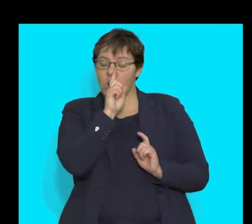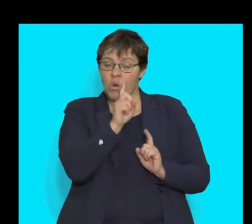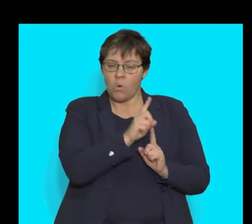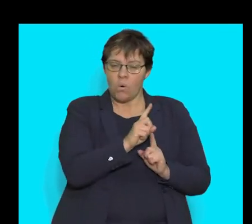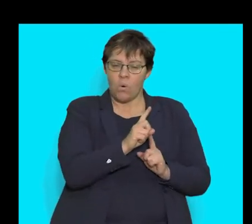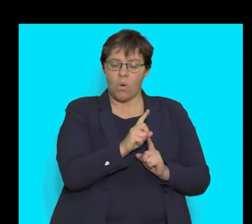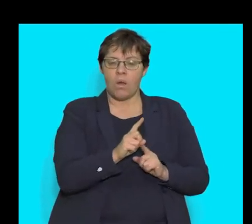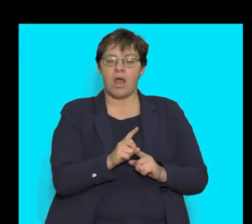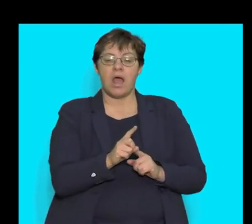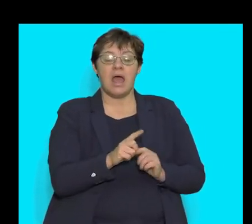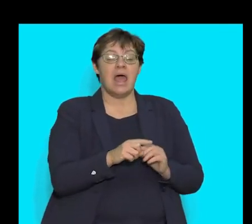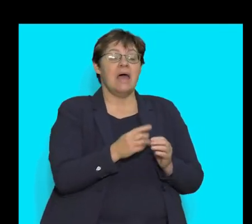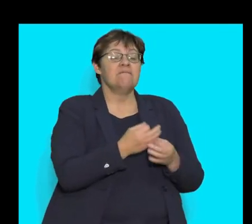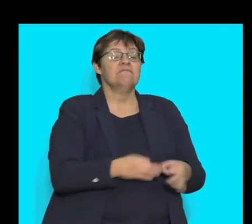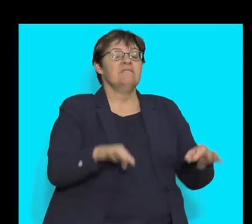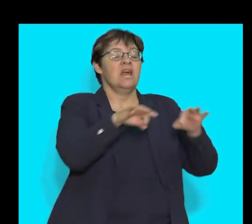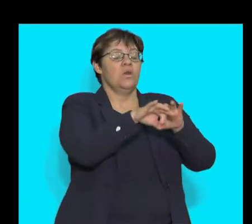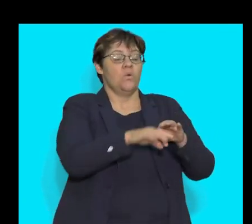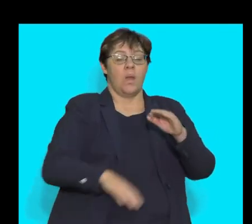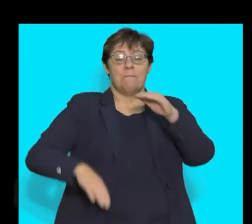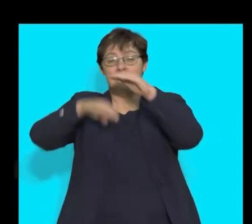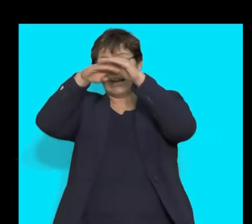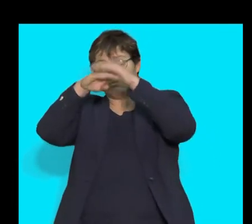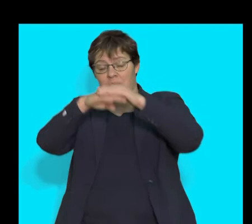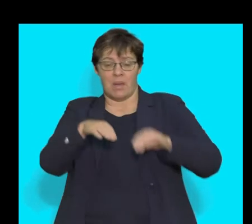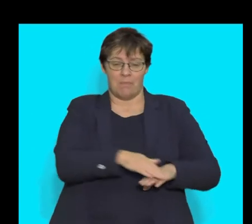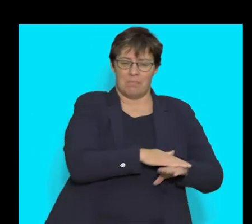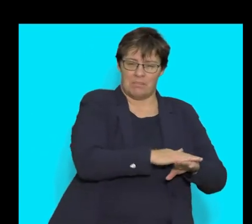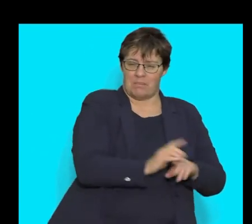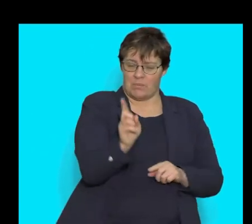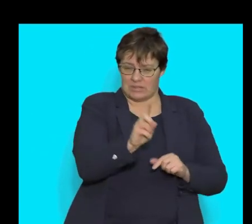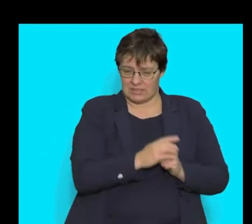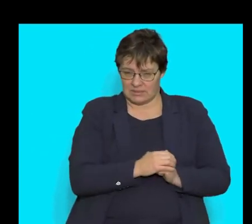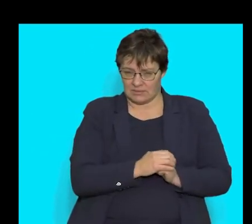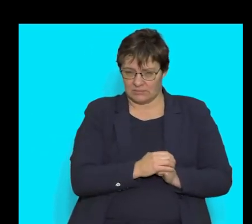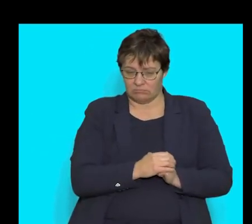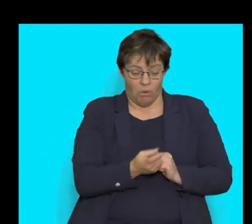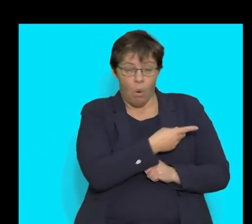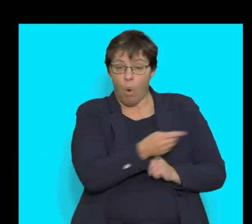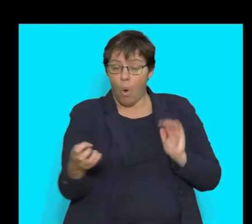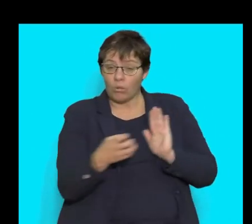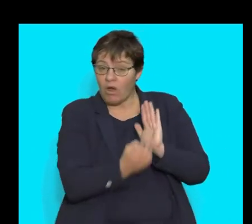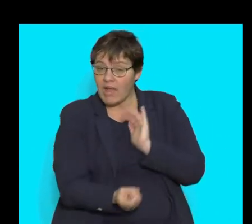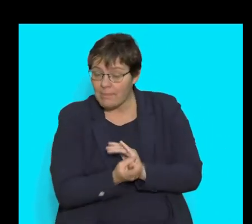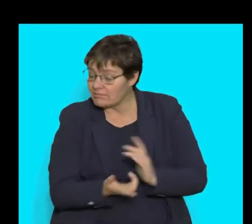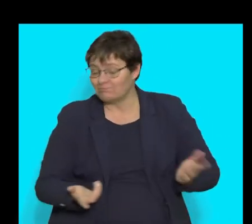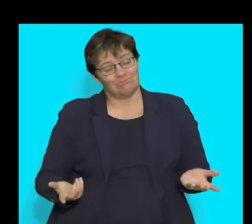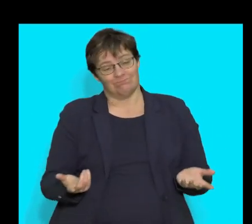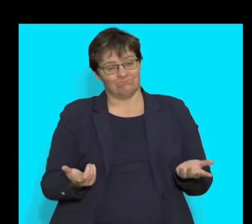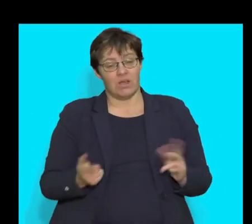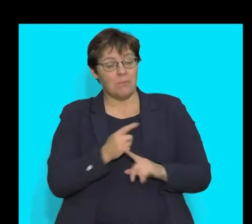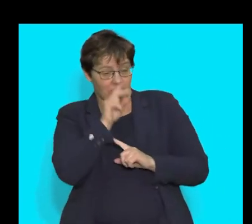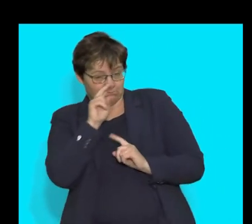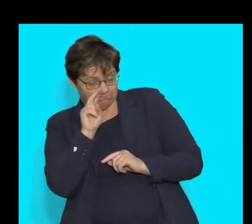maximum and minimum values are. Now, this isn't something that happens on every graph, but it is useful to